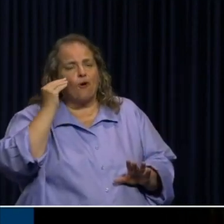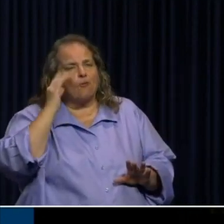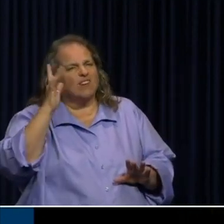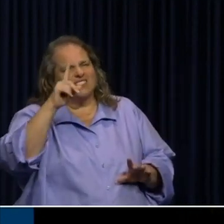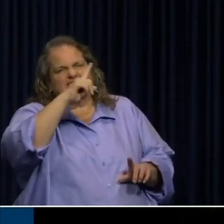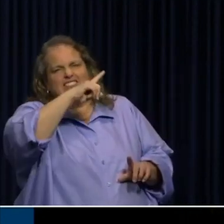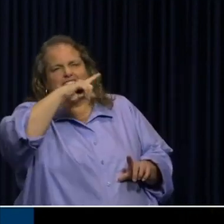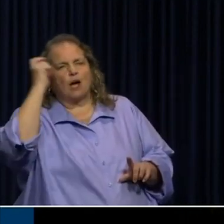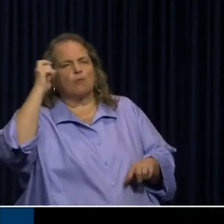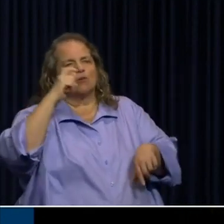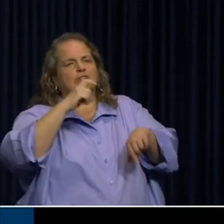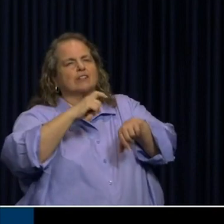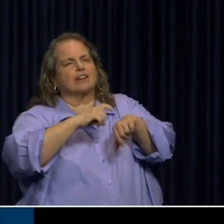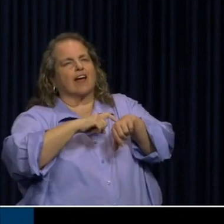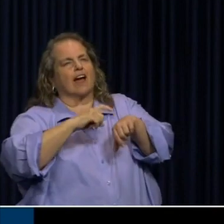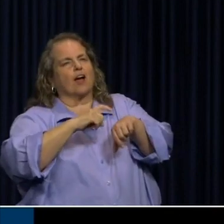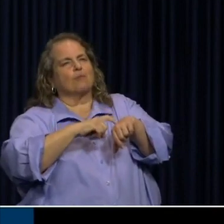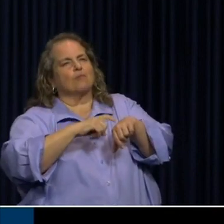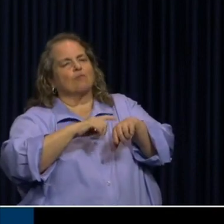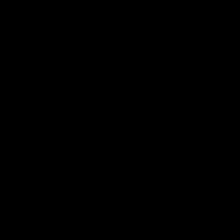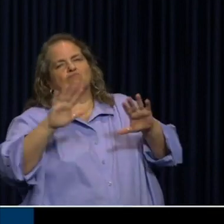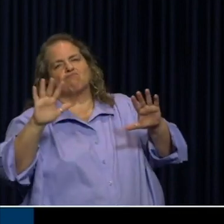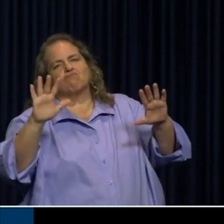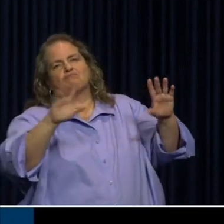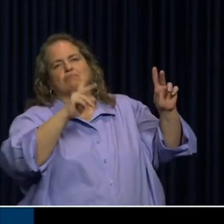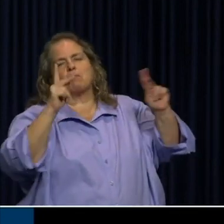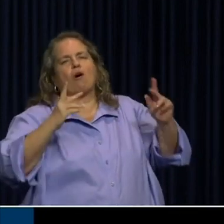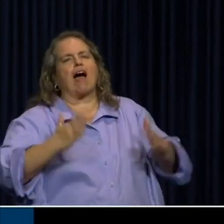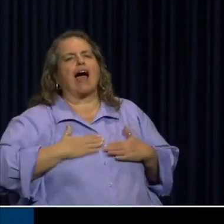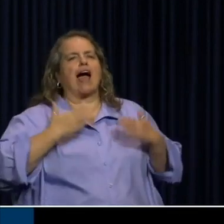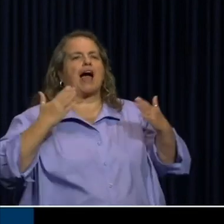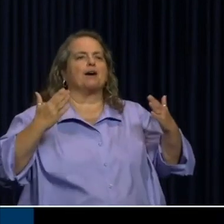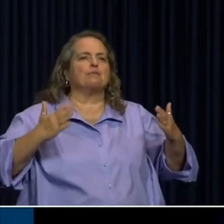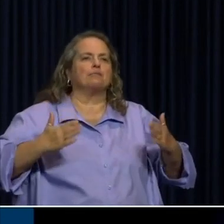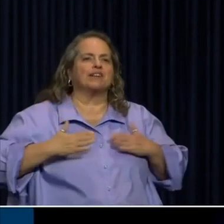summer, the old folks are gay.